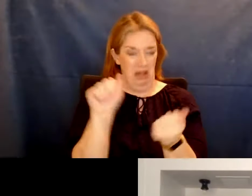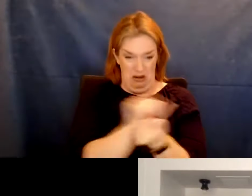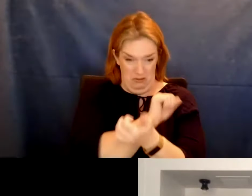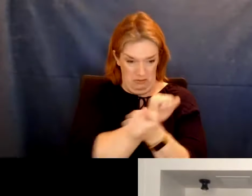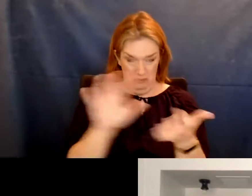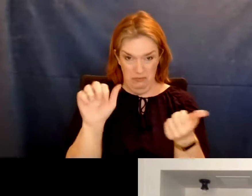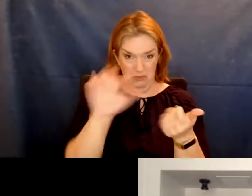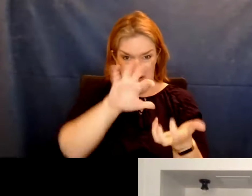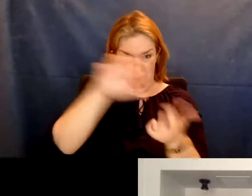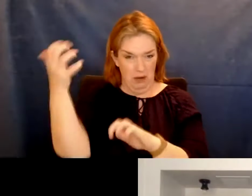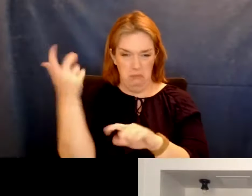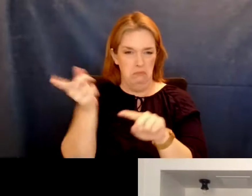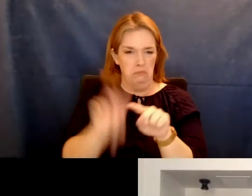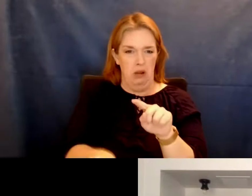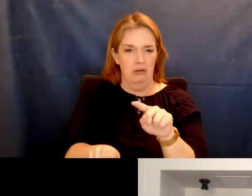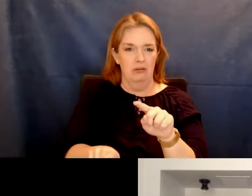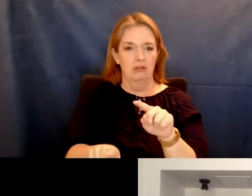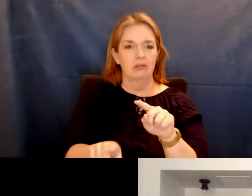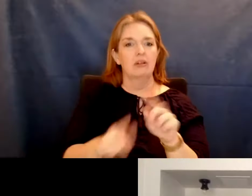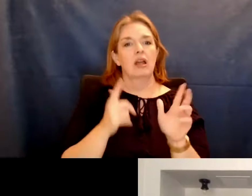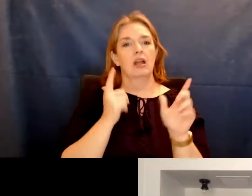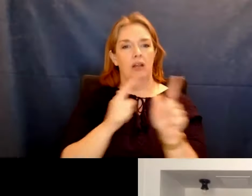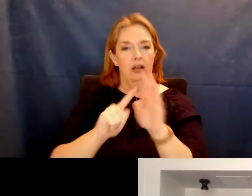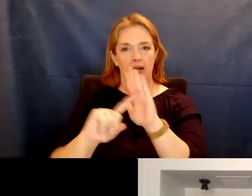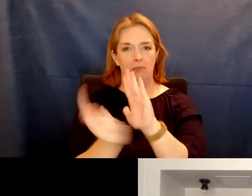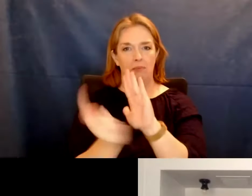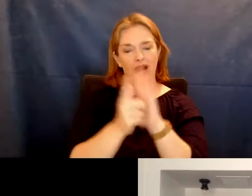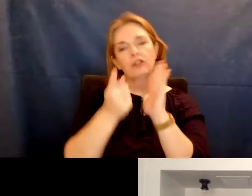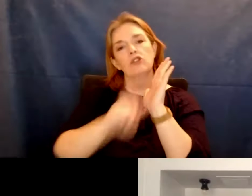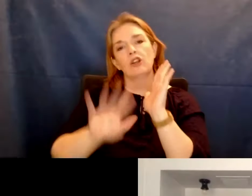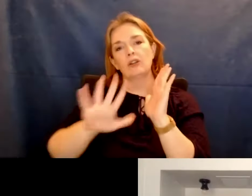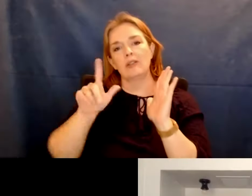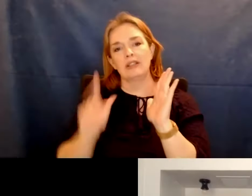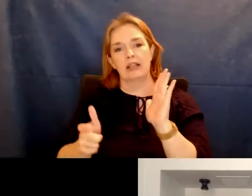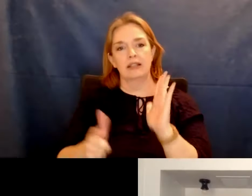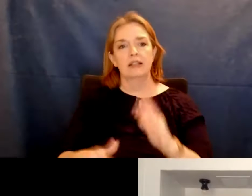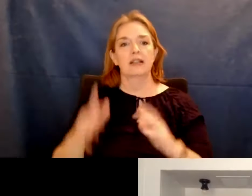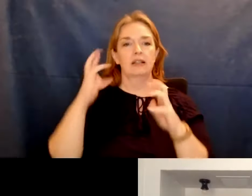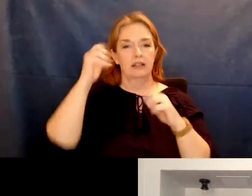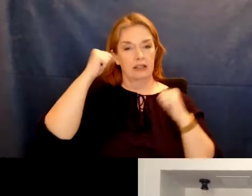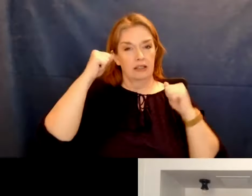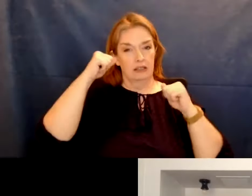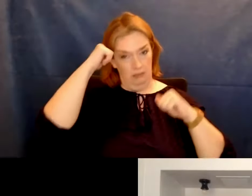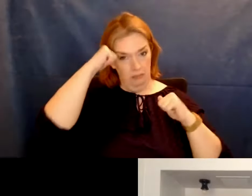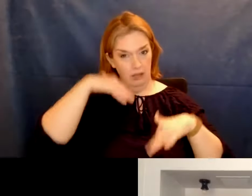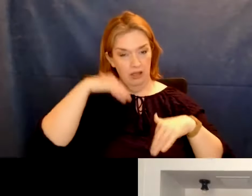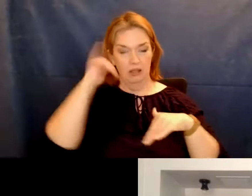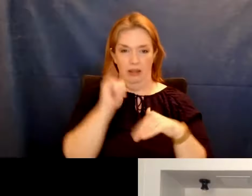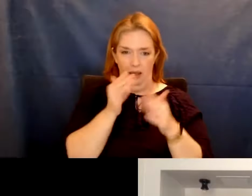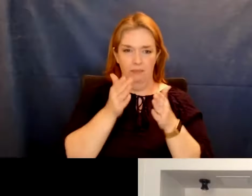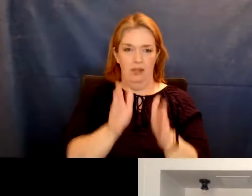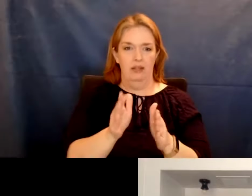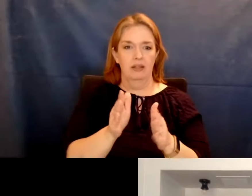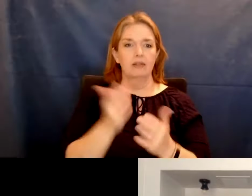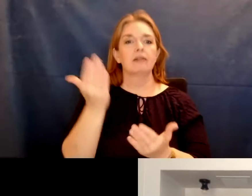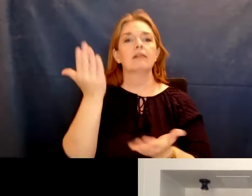wreck this wreckage. Gunning band, check its seconds. Stunning man, sweat this method. Coming